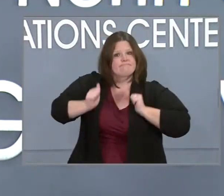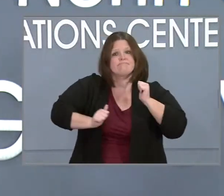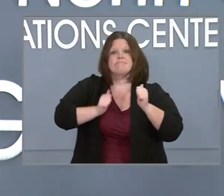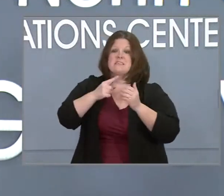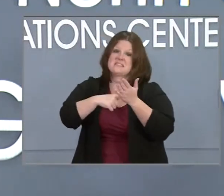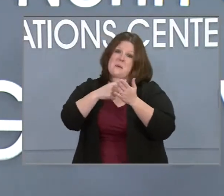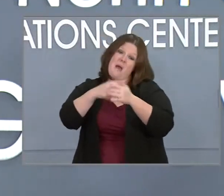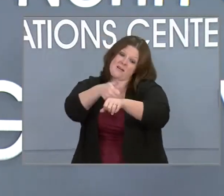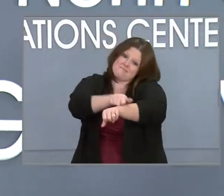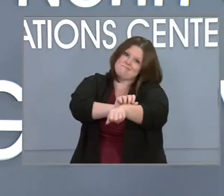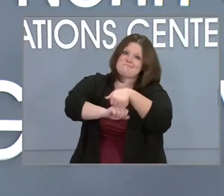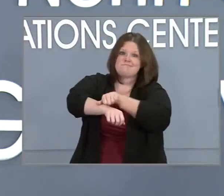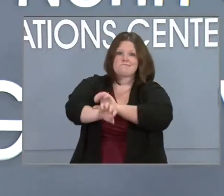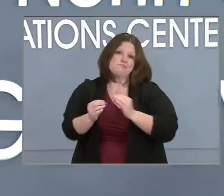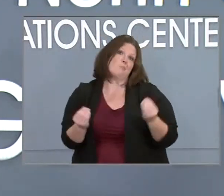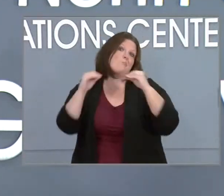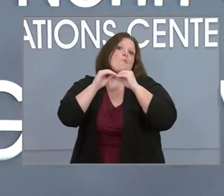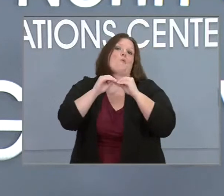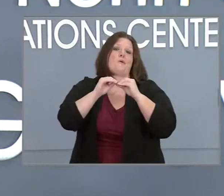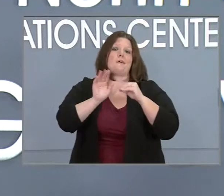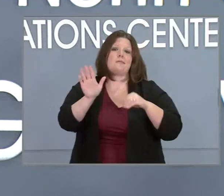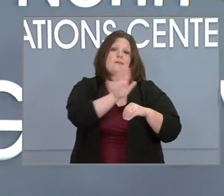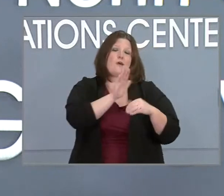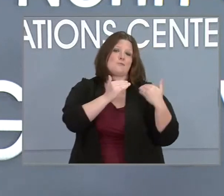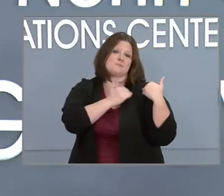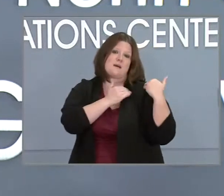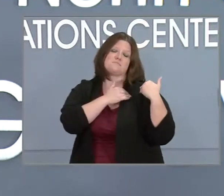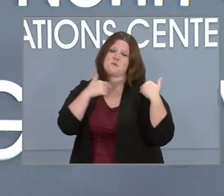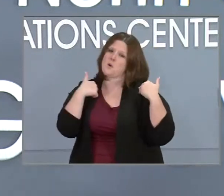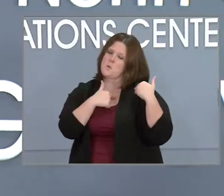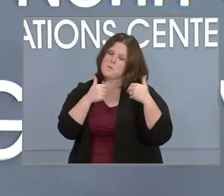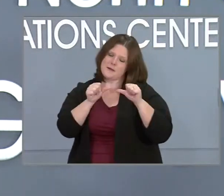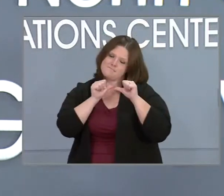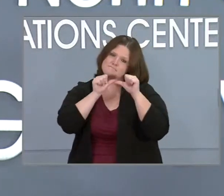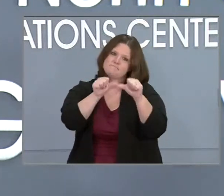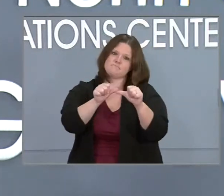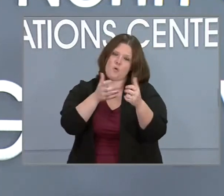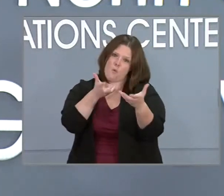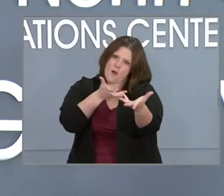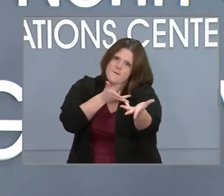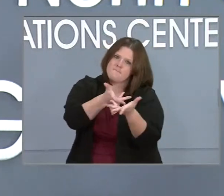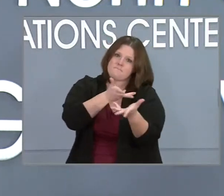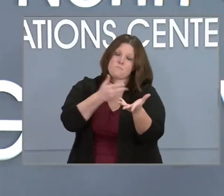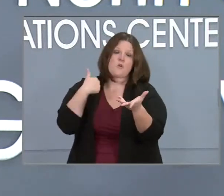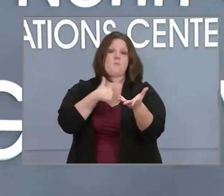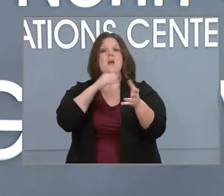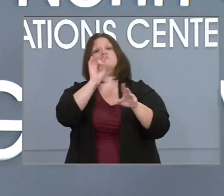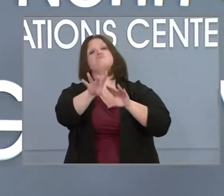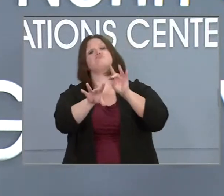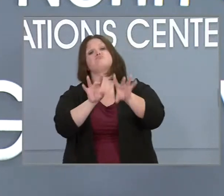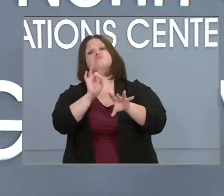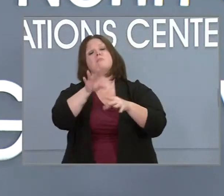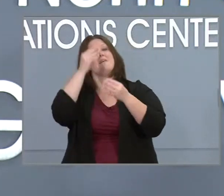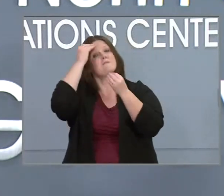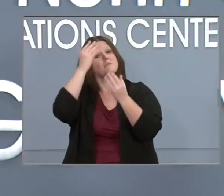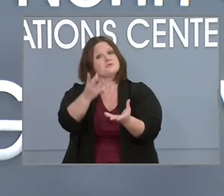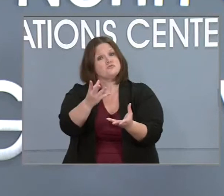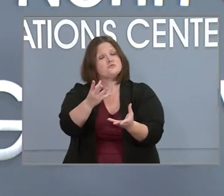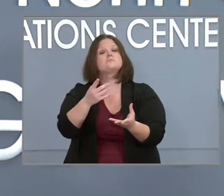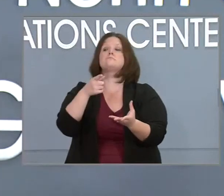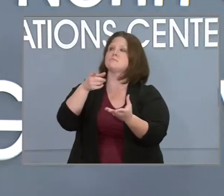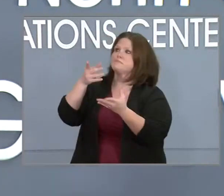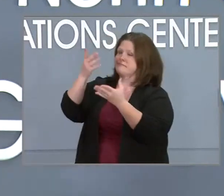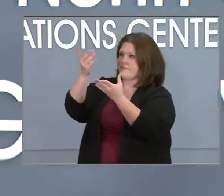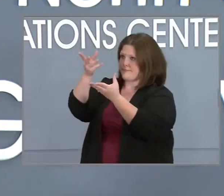requires. And we want to continue that relationship with them, providing them with information and letting them make decisions at